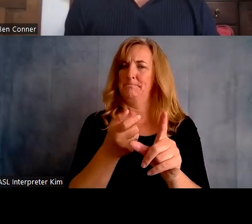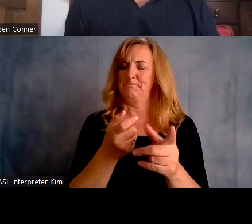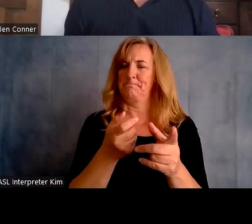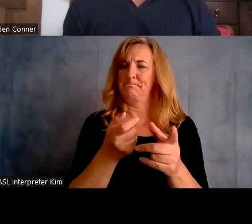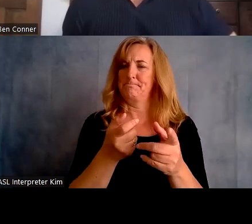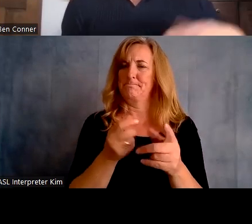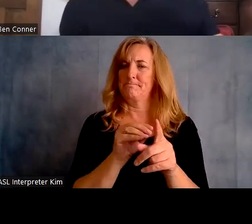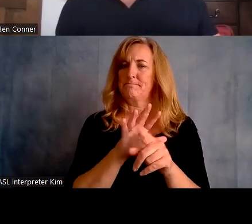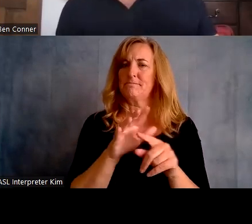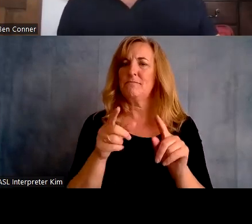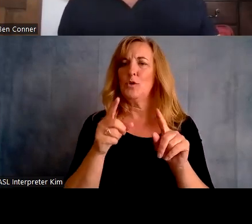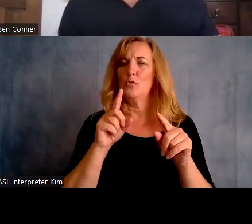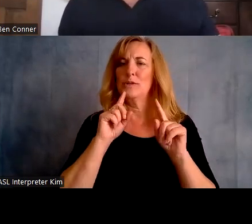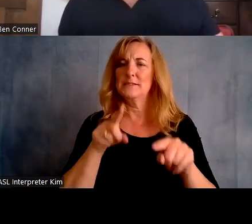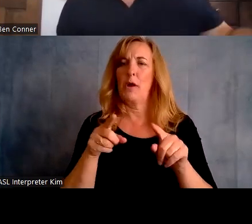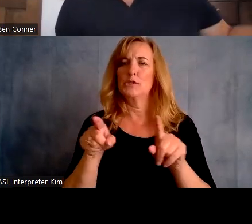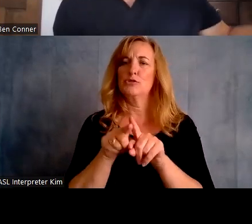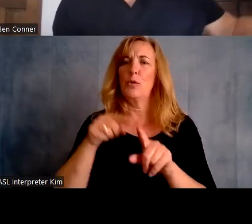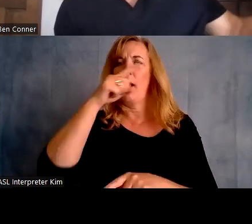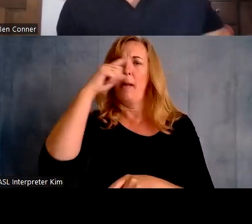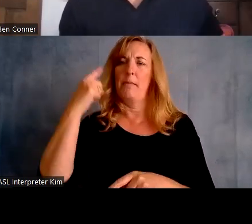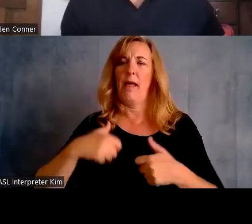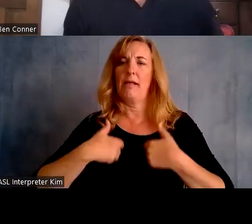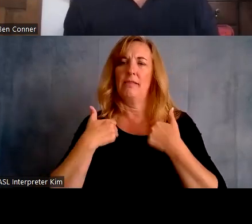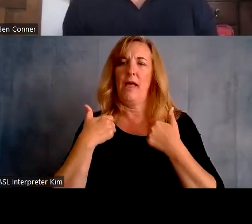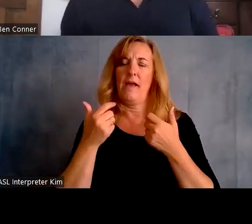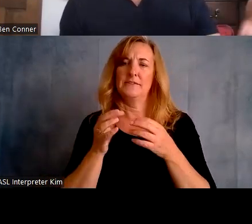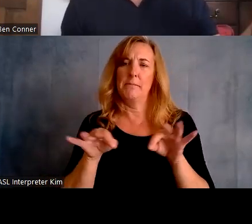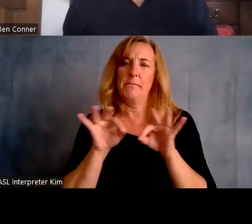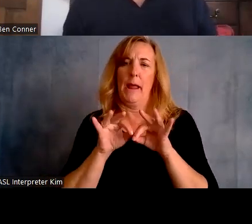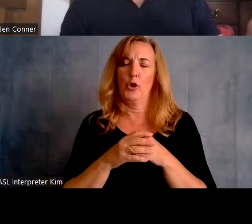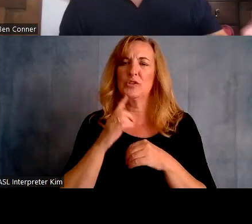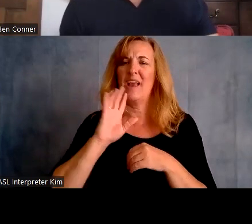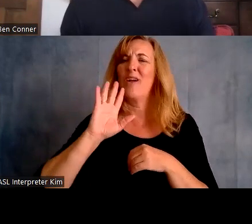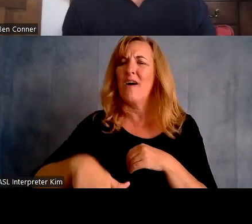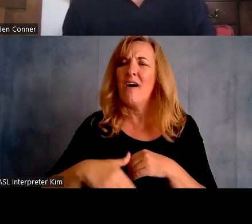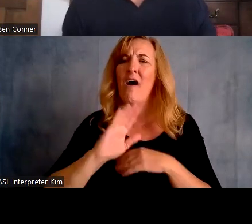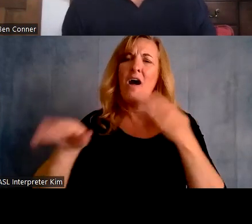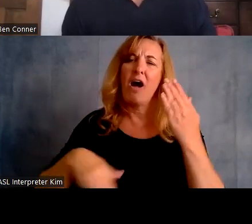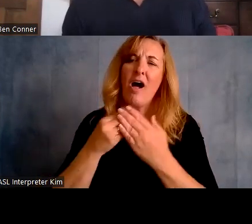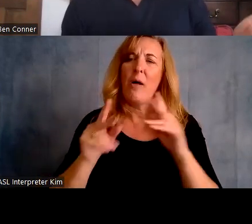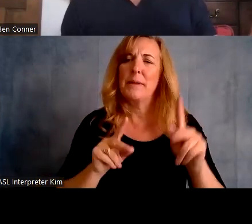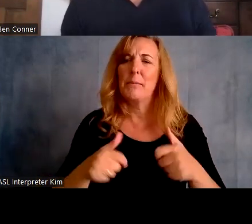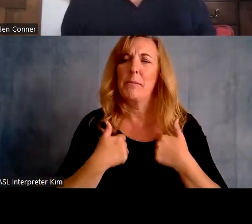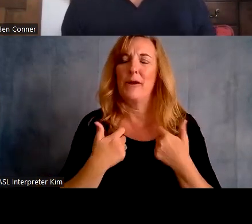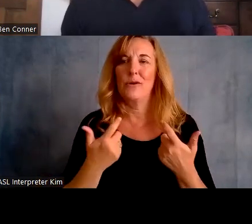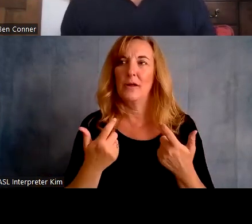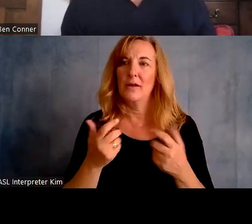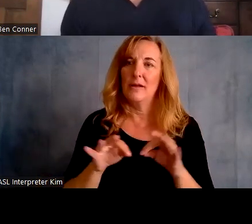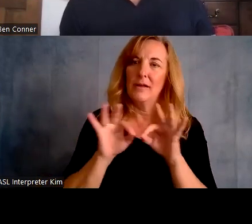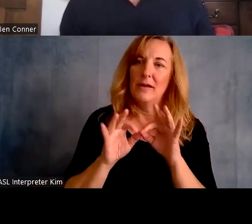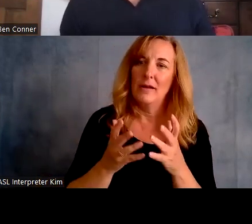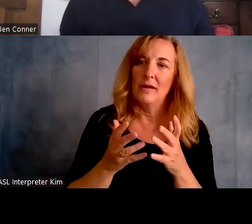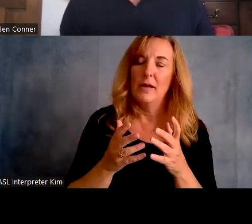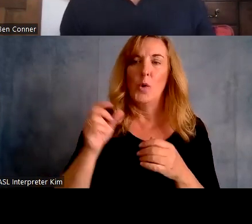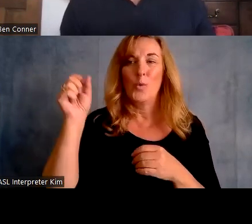a response to Black Lives Matter saying all lives matter. Well, obviously all lives matter, but all lives